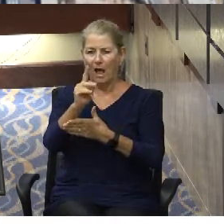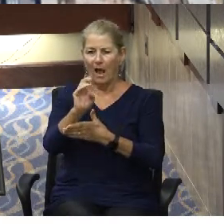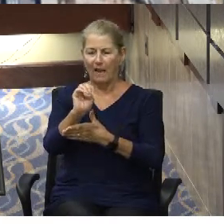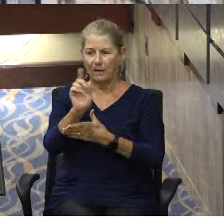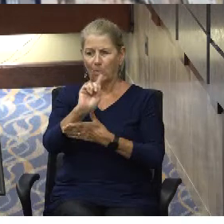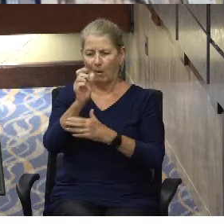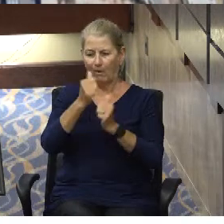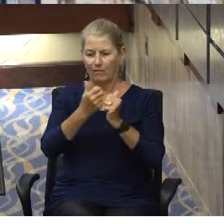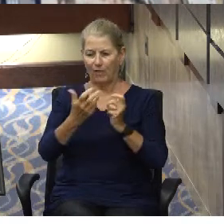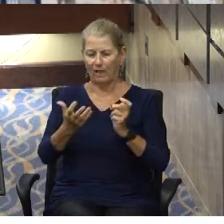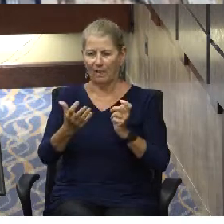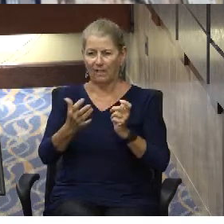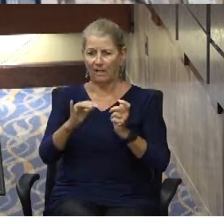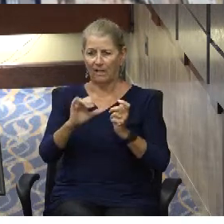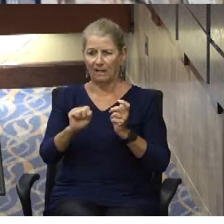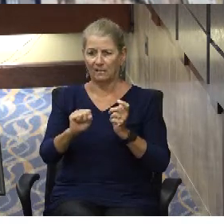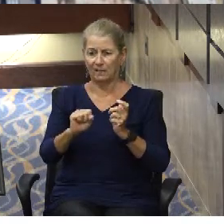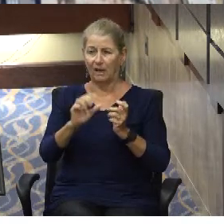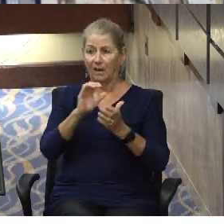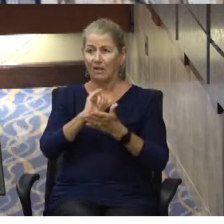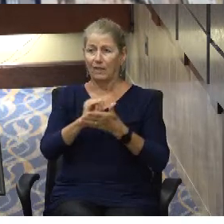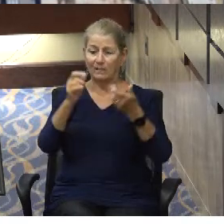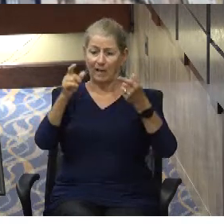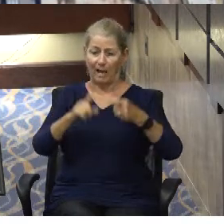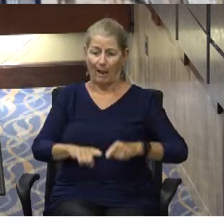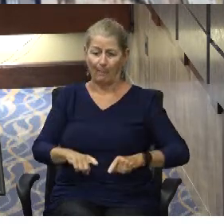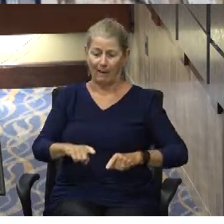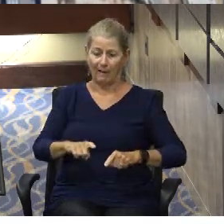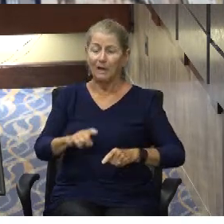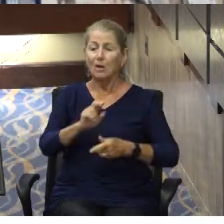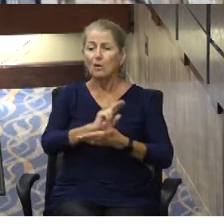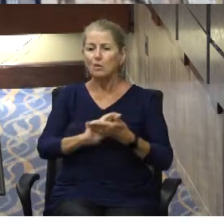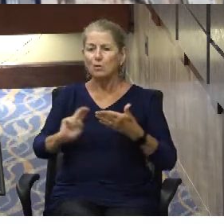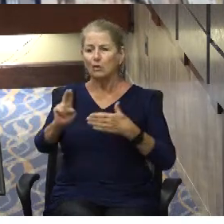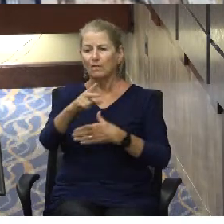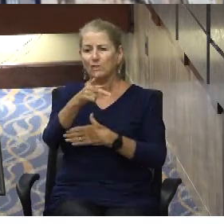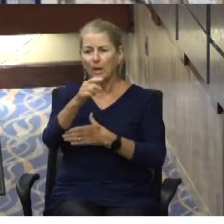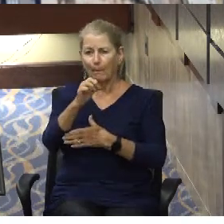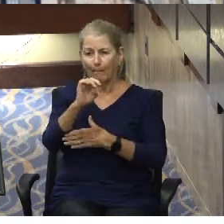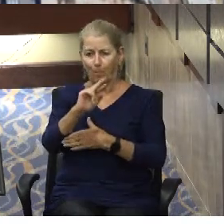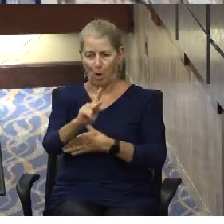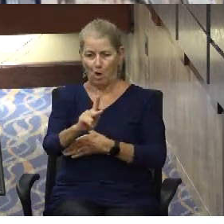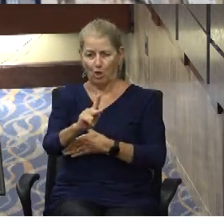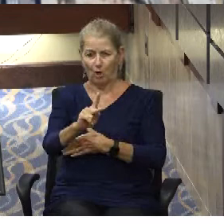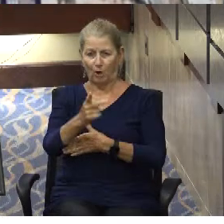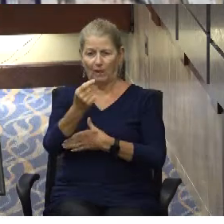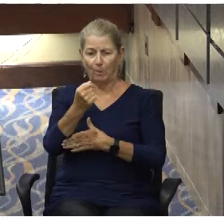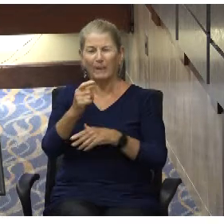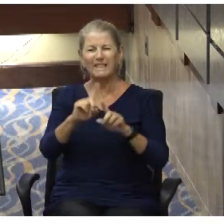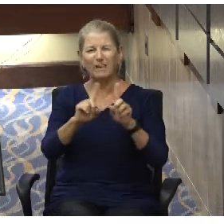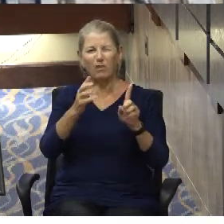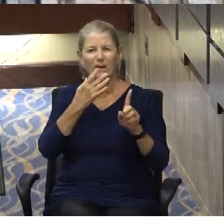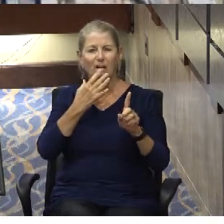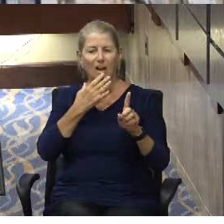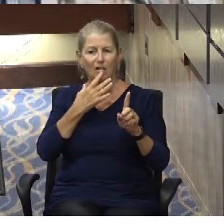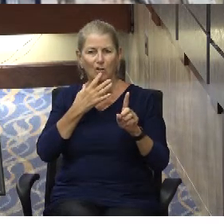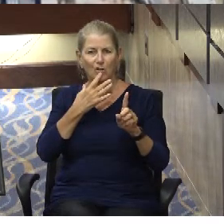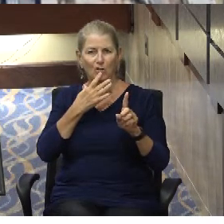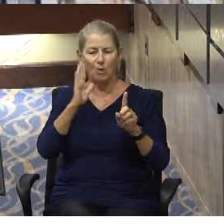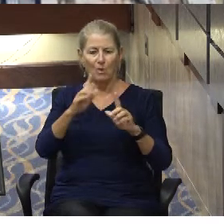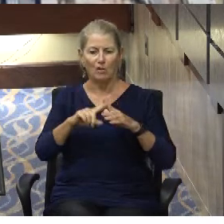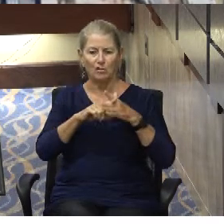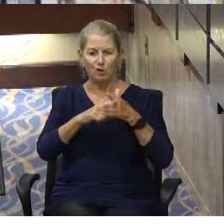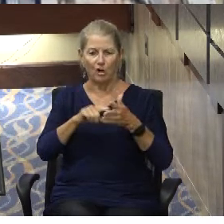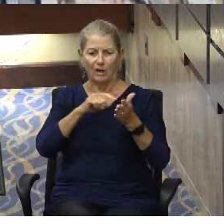where everything is that's going on down University Parks. So these are a little different color in this, in